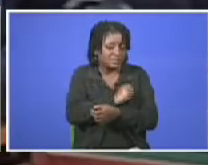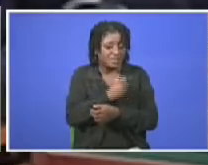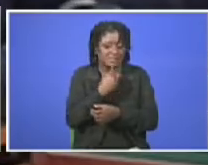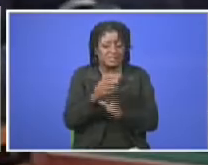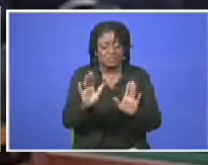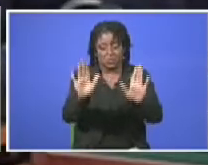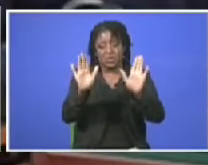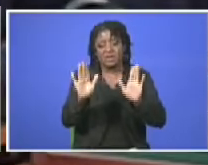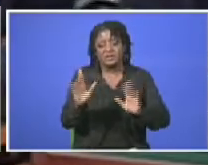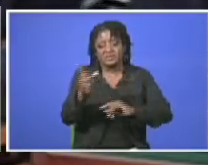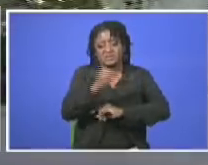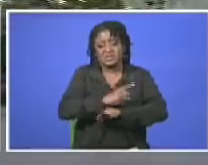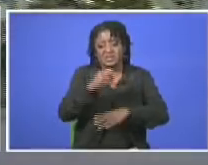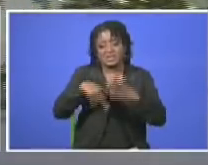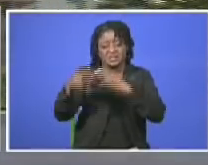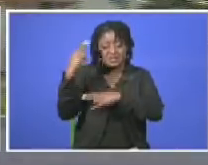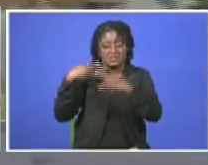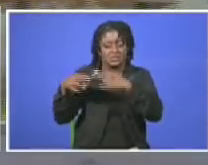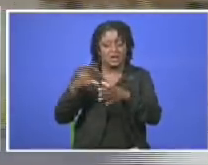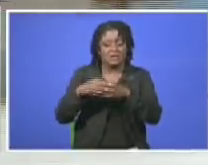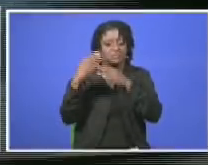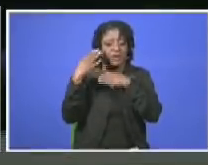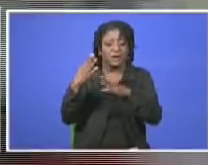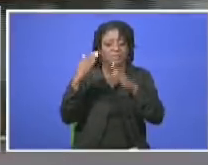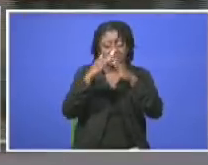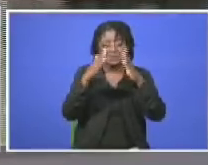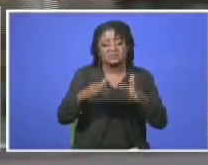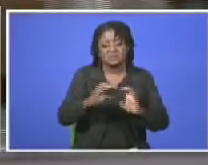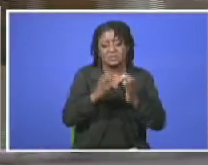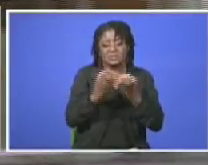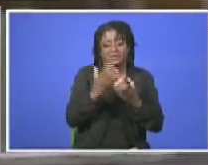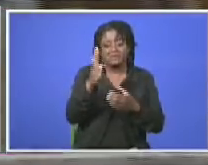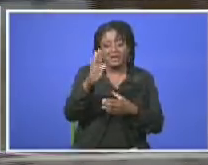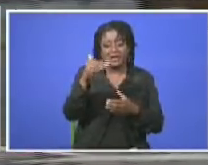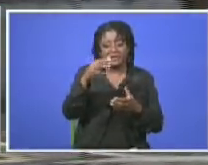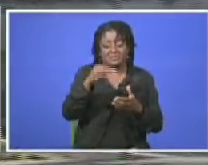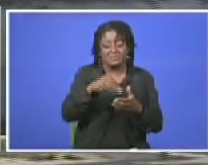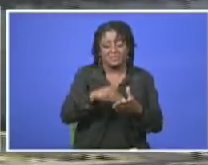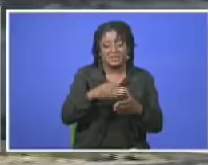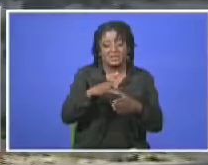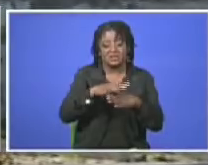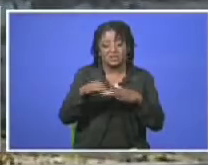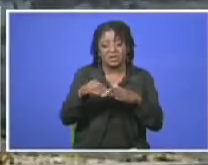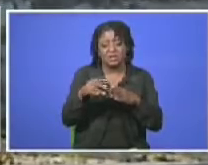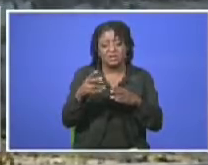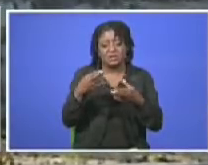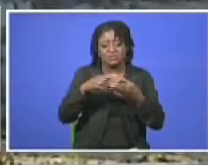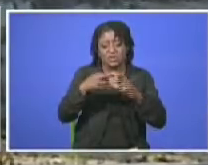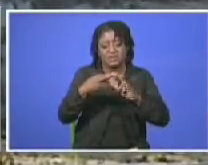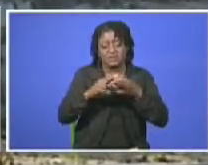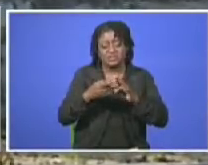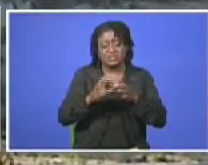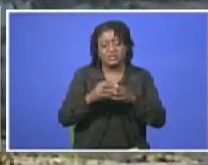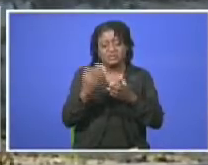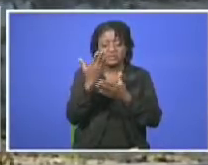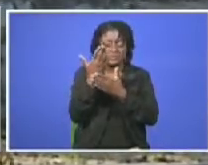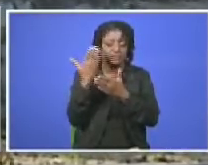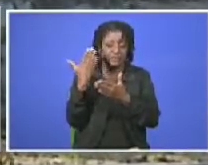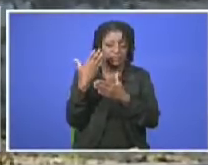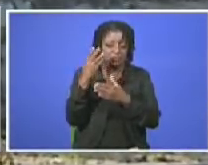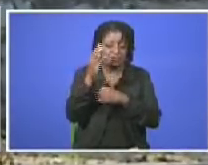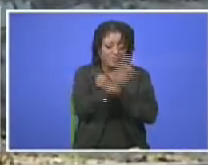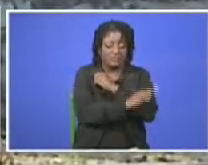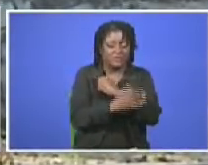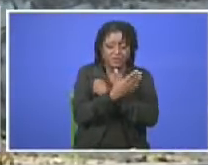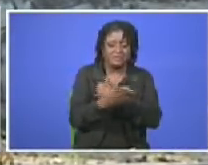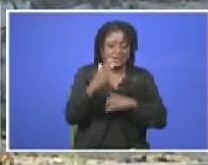of the Bahamas Mortgage Corporation as the $5 million renovation of the old Foreign Affairs building on East Hill Street completes a